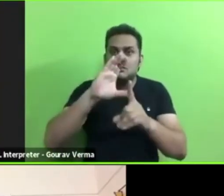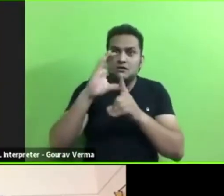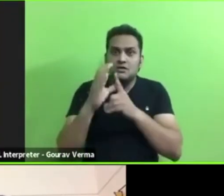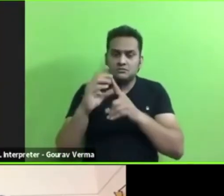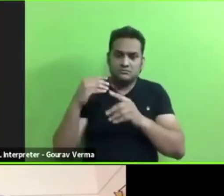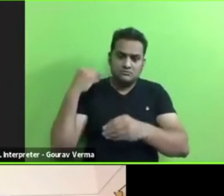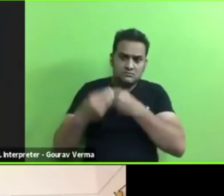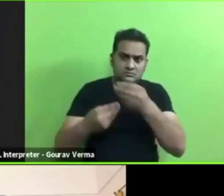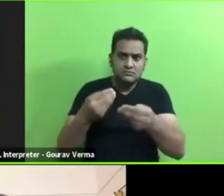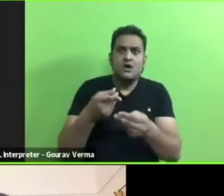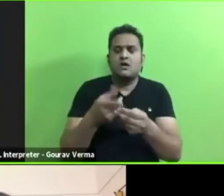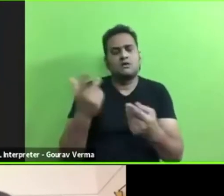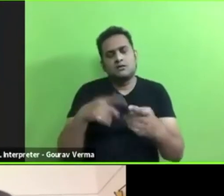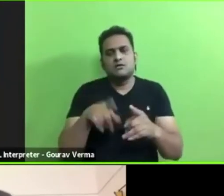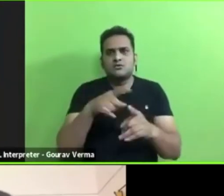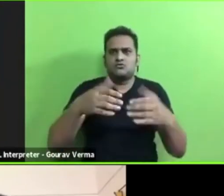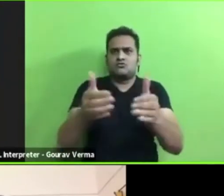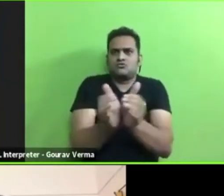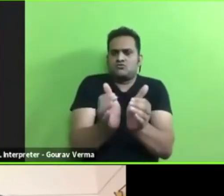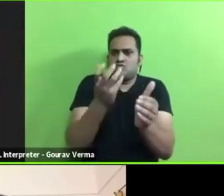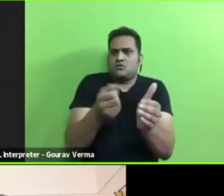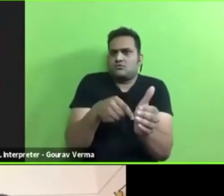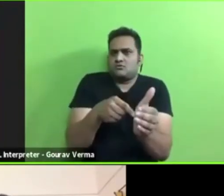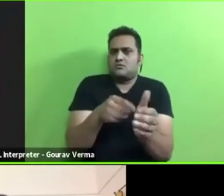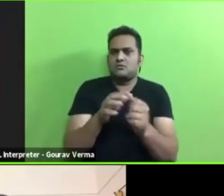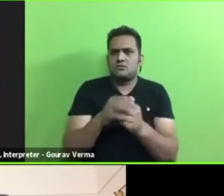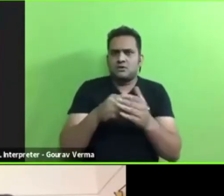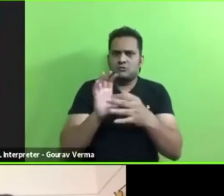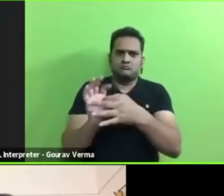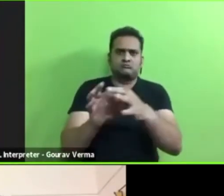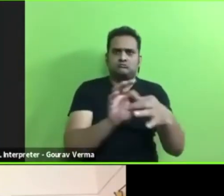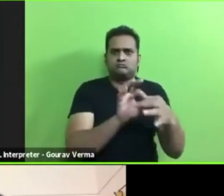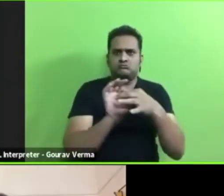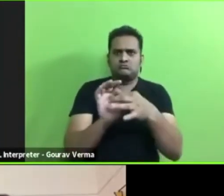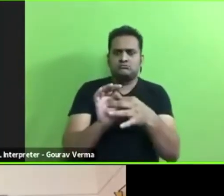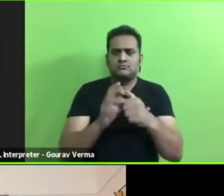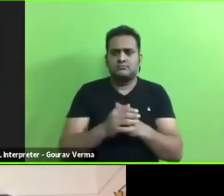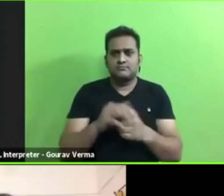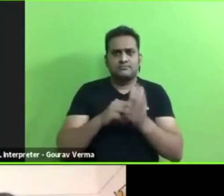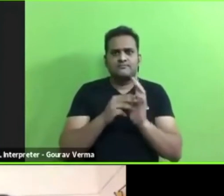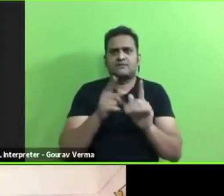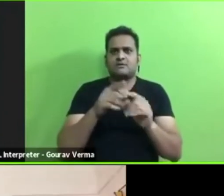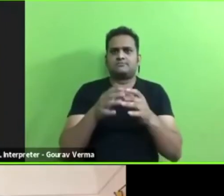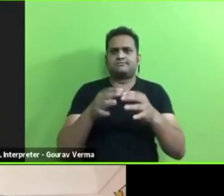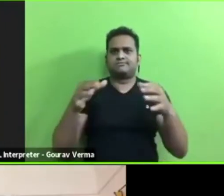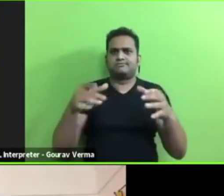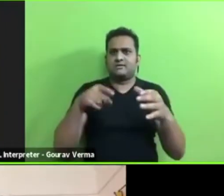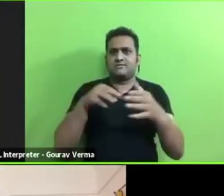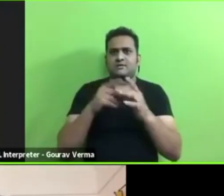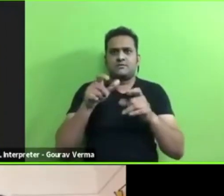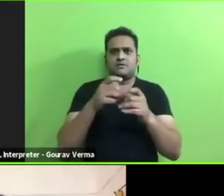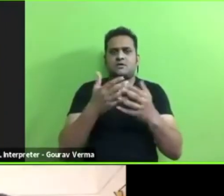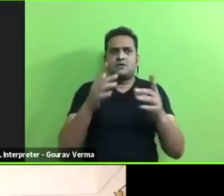and a casteist need to hold that close, to establish that power equation in the larger dynamic